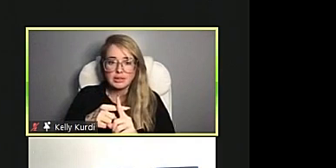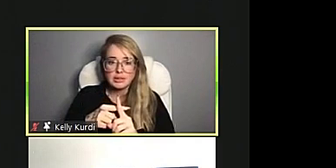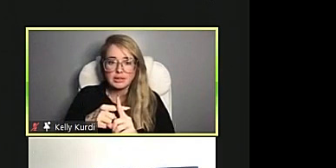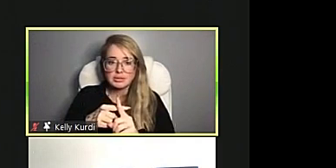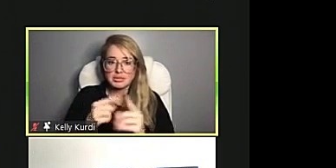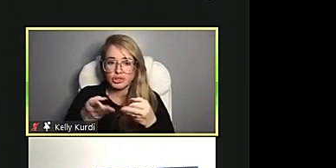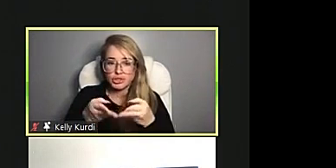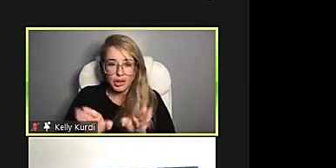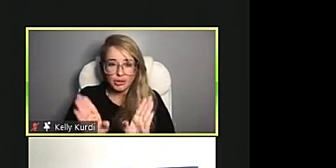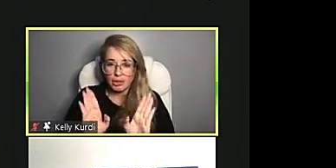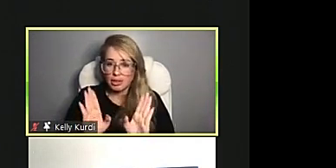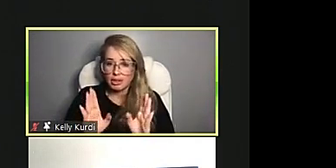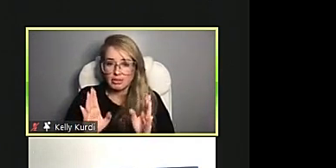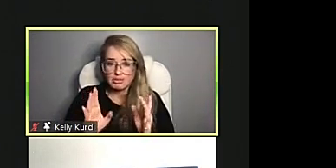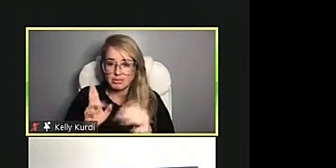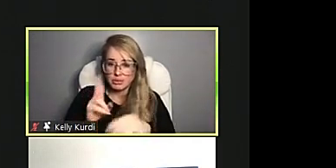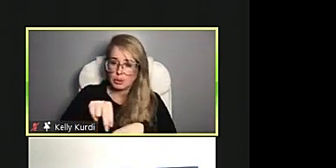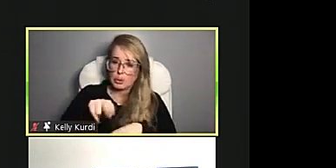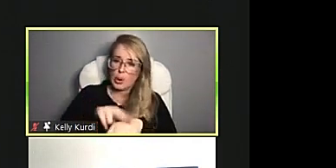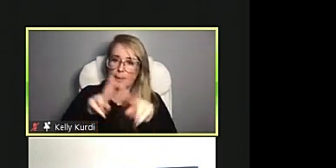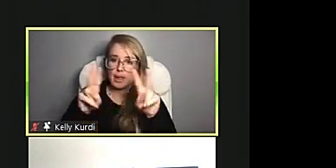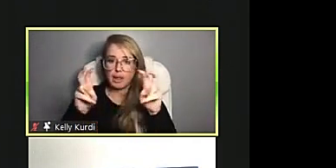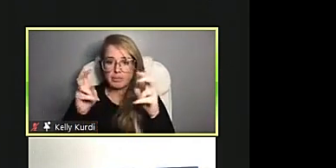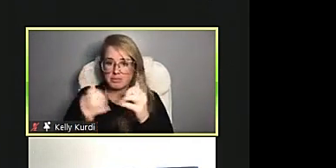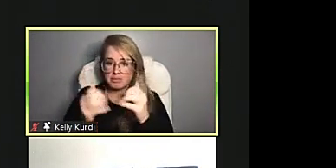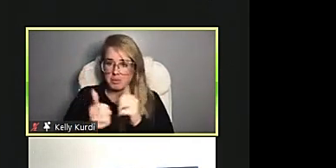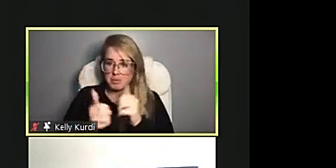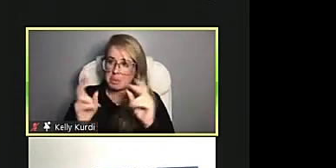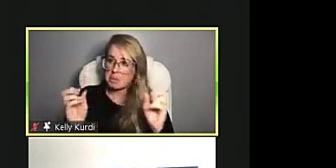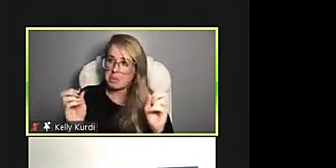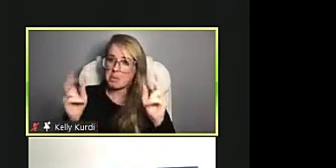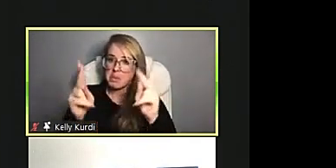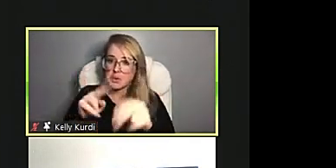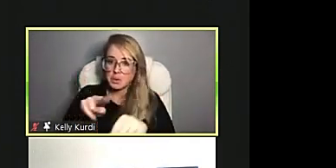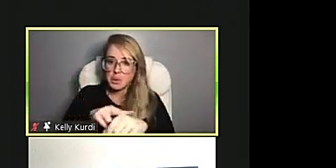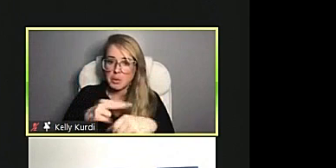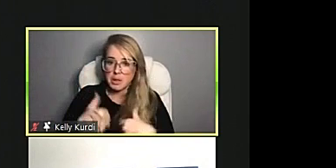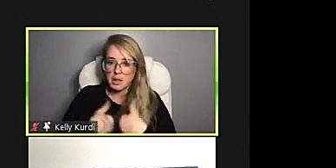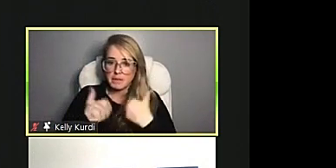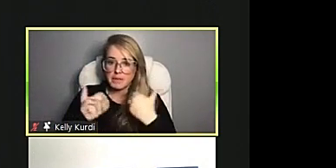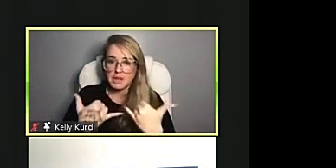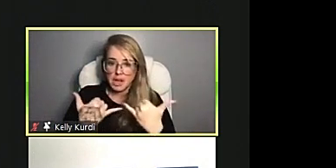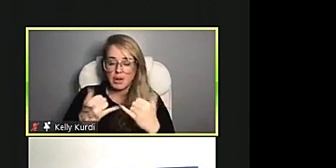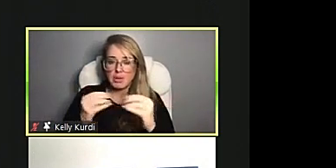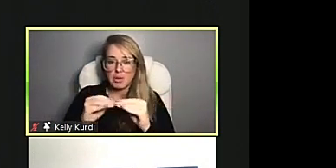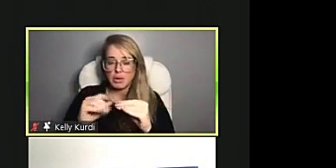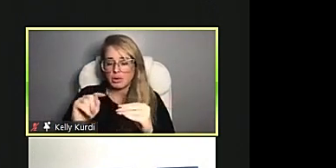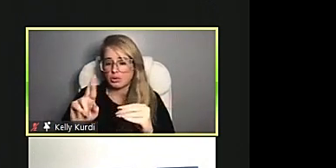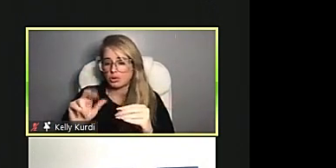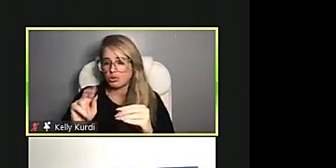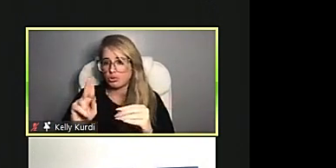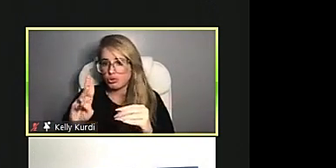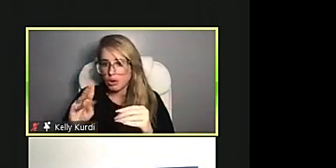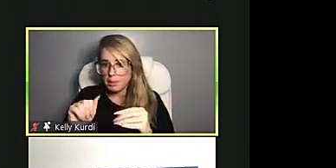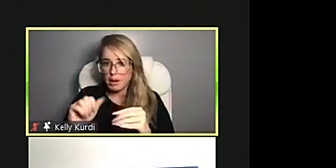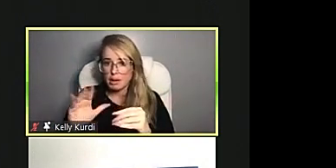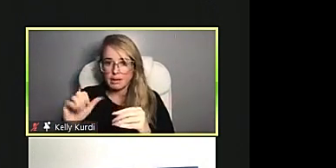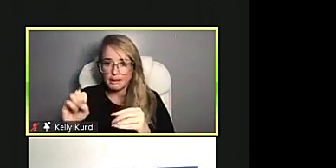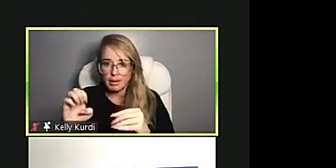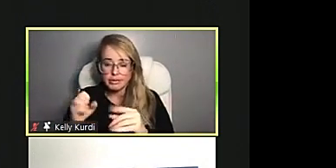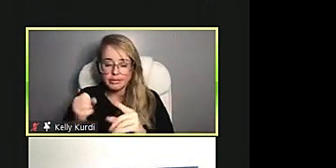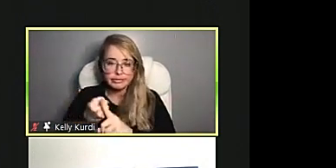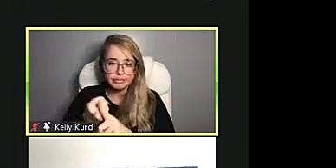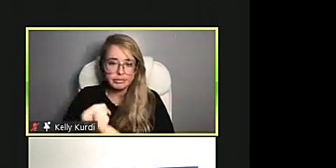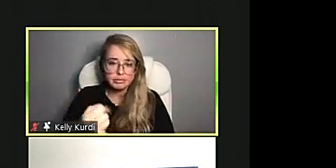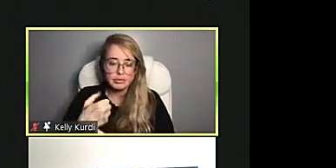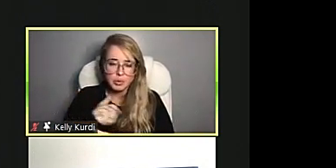general return of normalcy to most people's lives has increased the amount of trauma cases that we see out there. We do know that there have